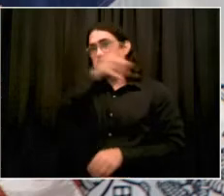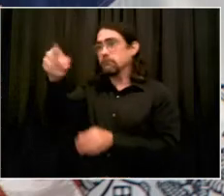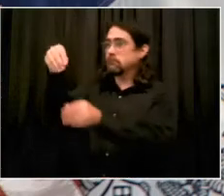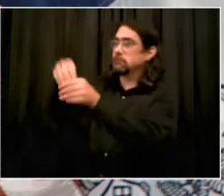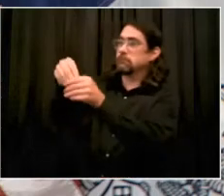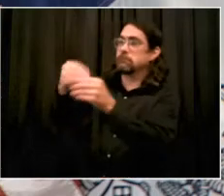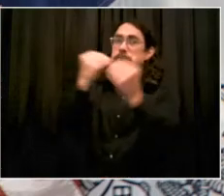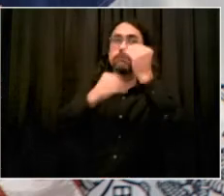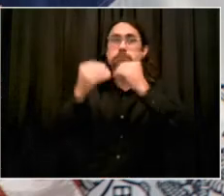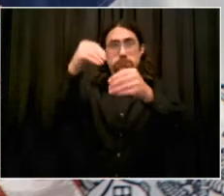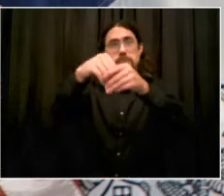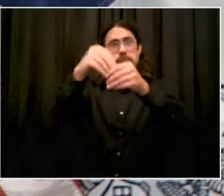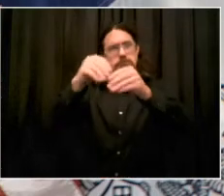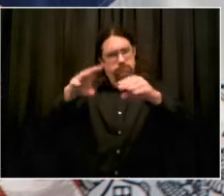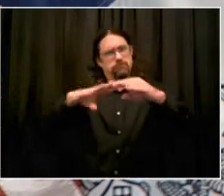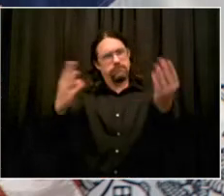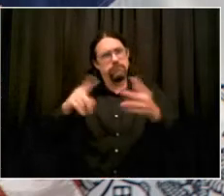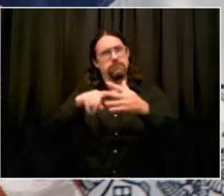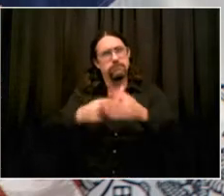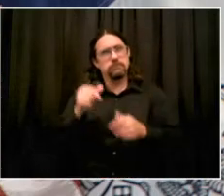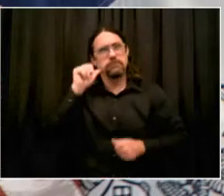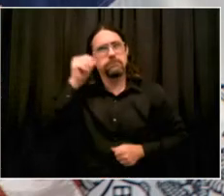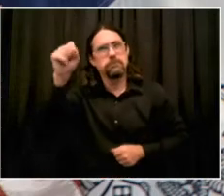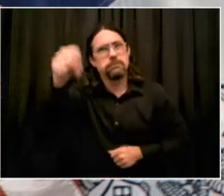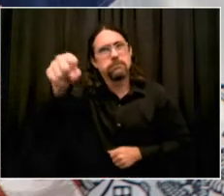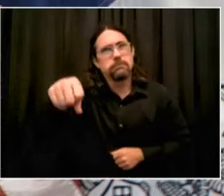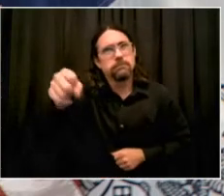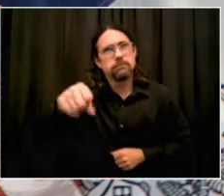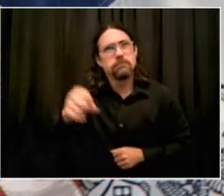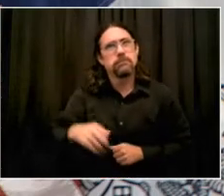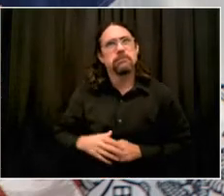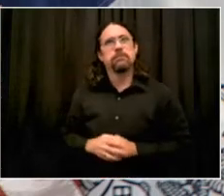to the state and we'll decide together if any adjustments have to be made.